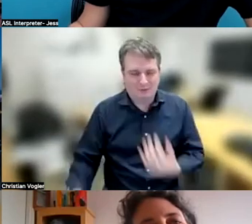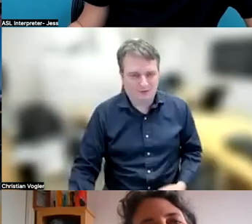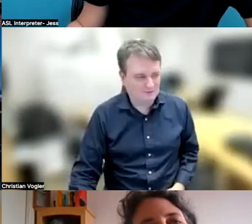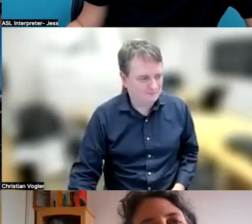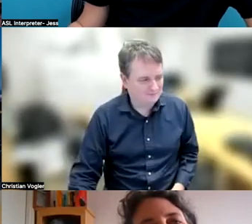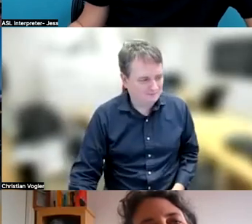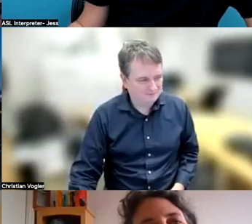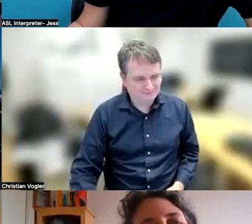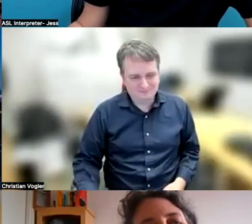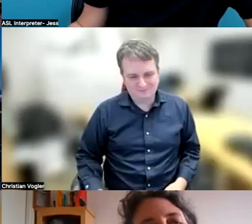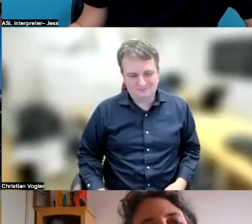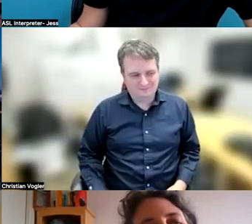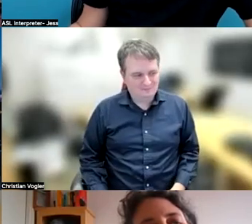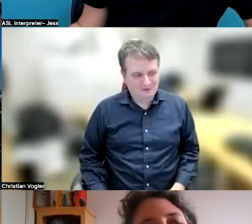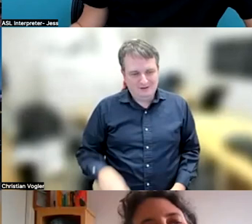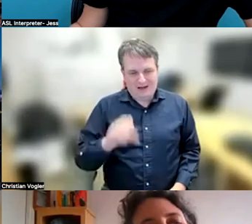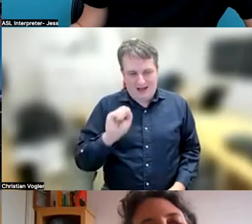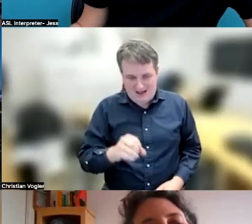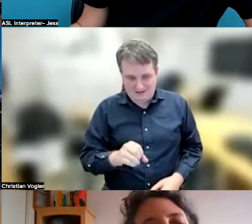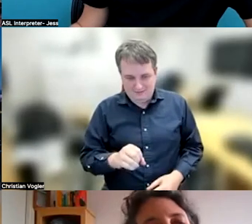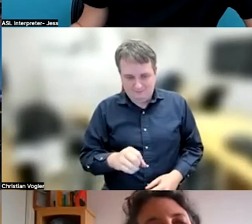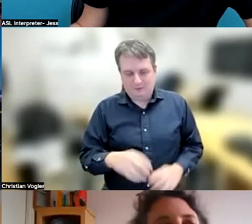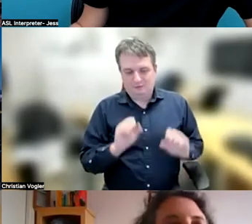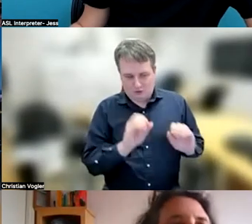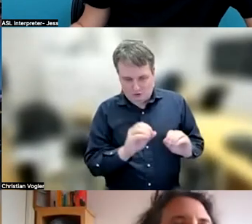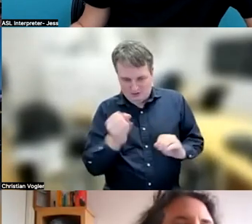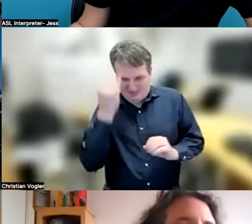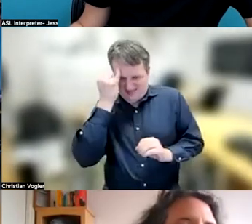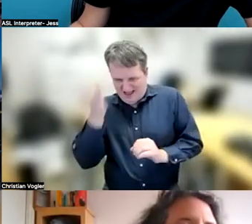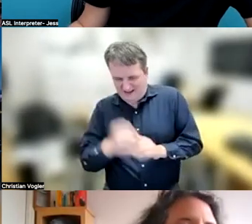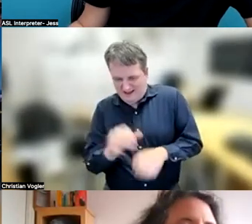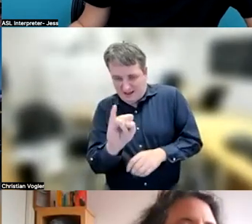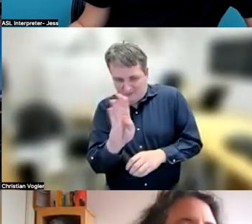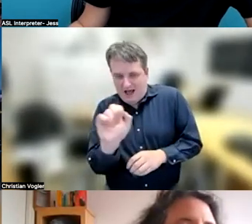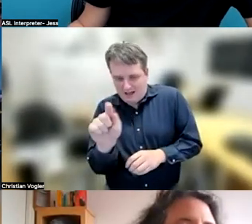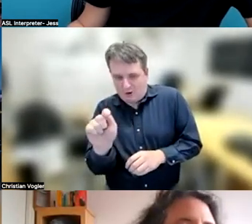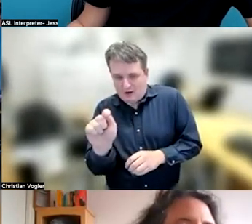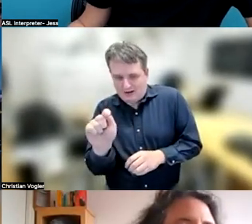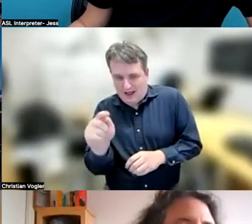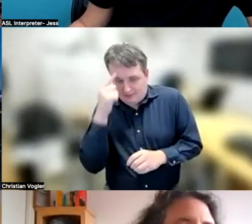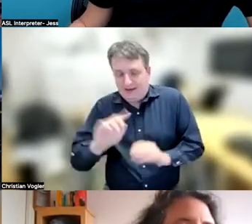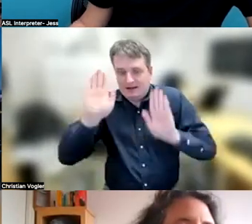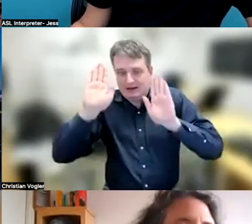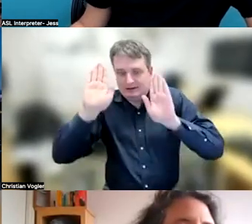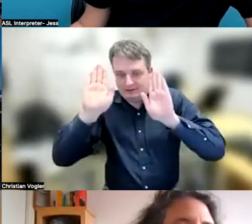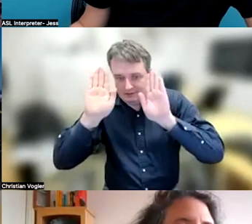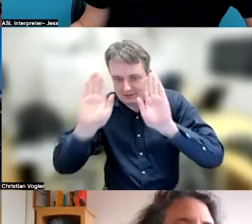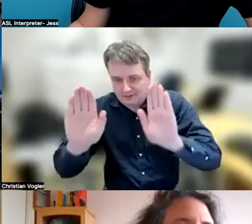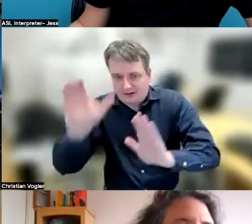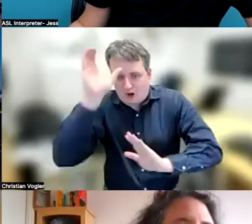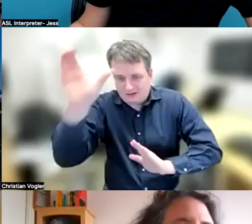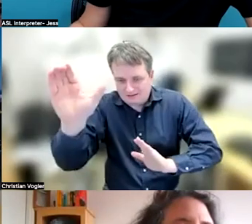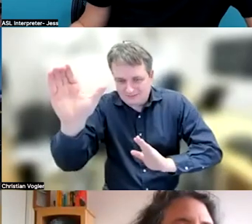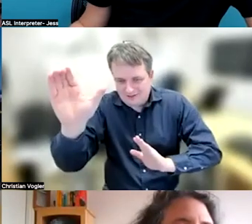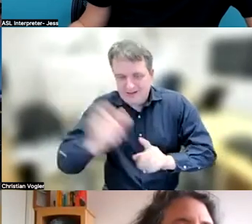say, they're just burnt out by having false hopes given to them. And the idea about the